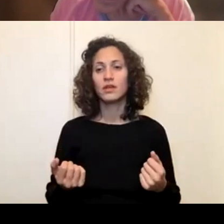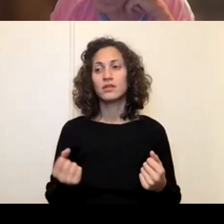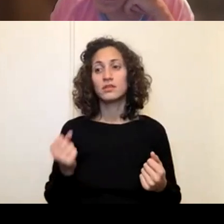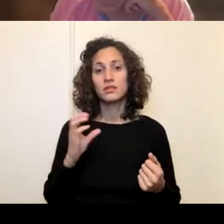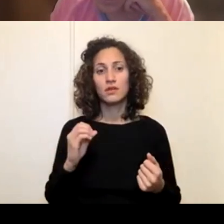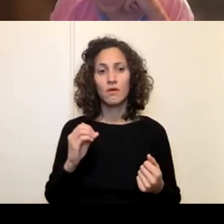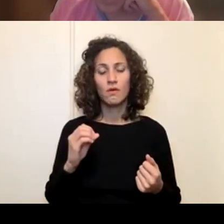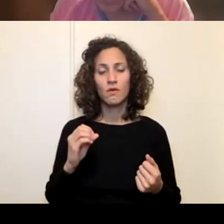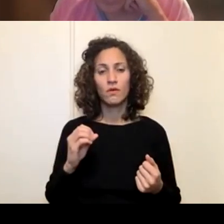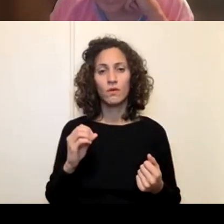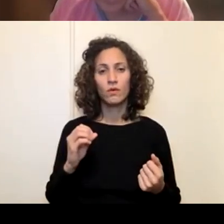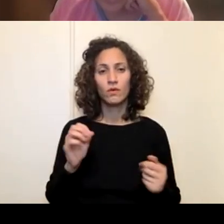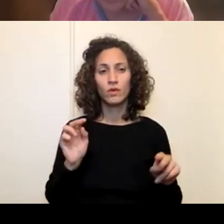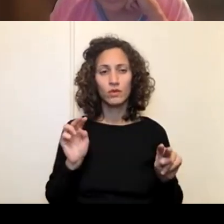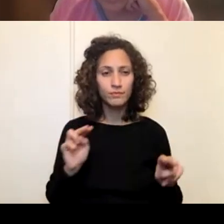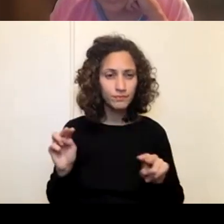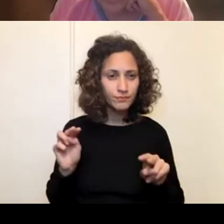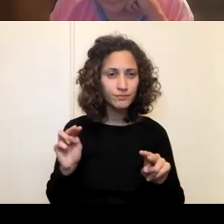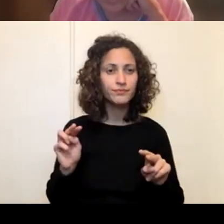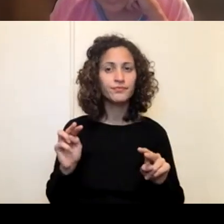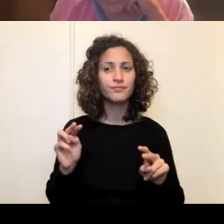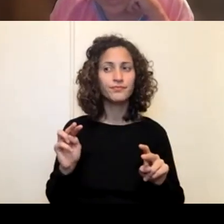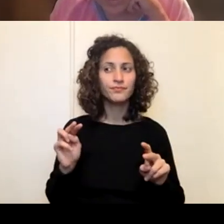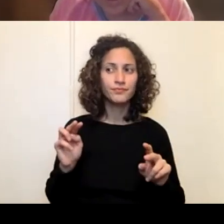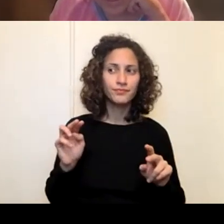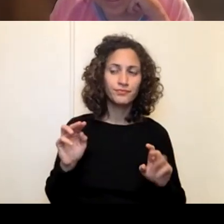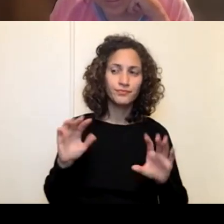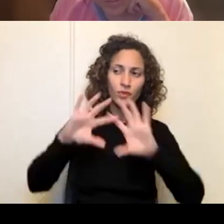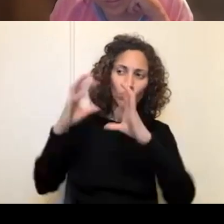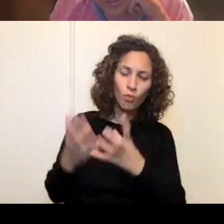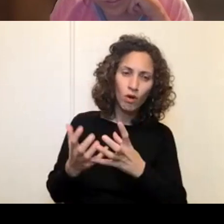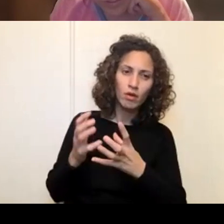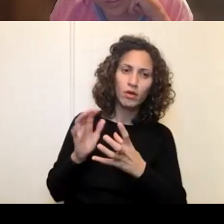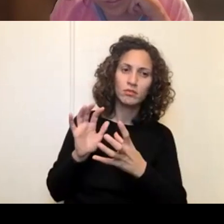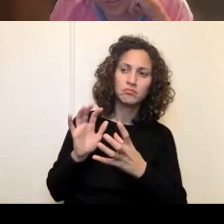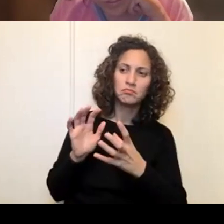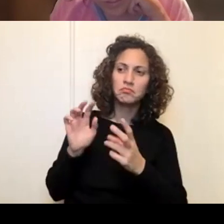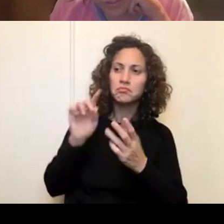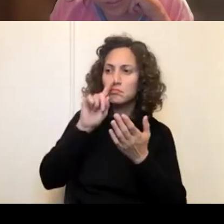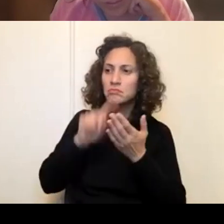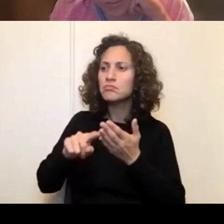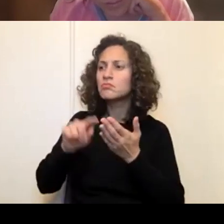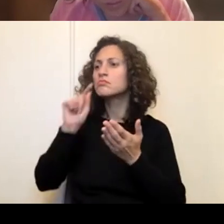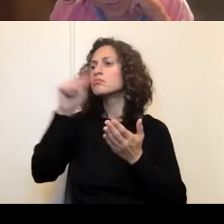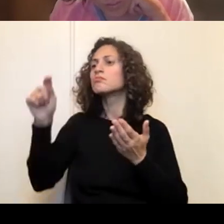looking at what people around the world and how they approach things and how they think about it,